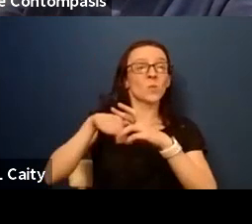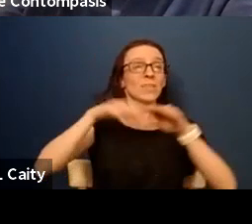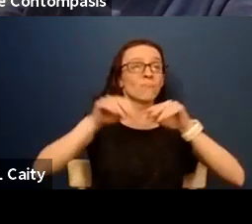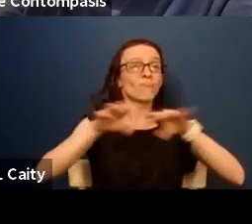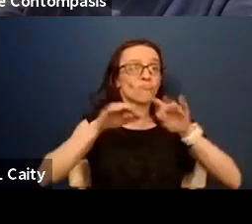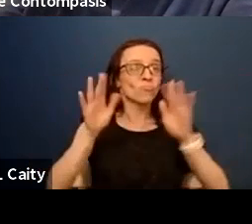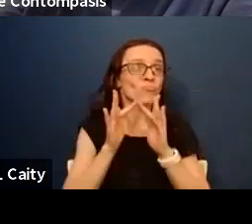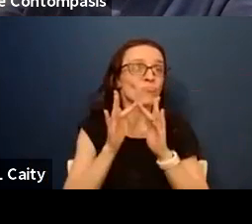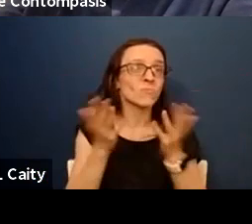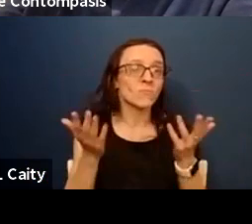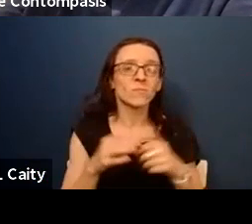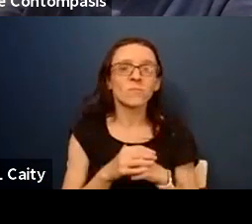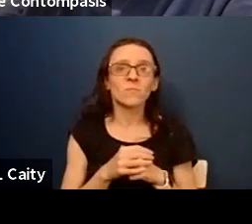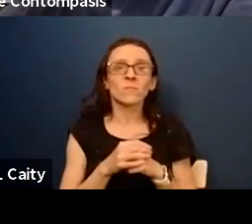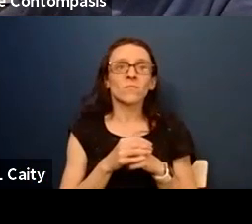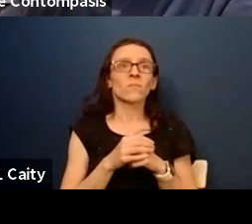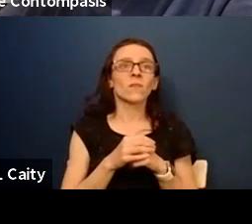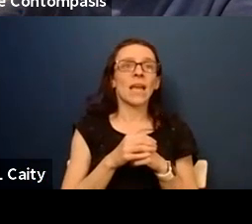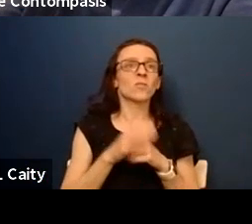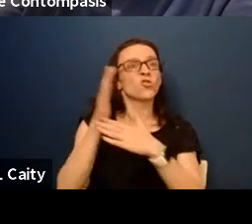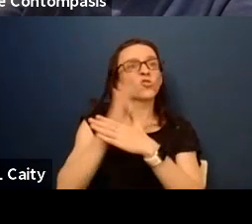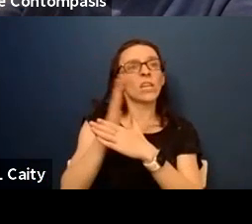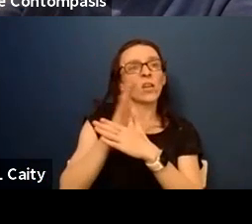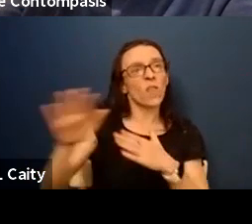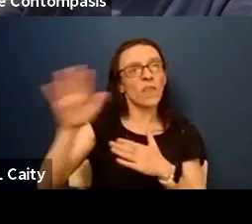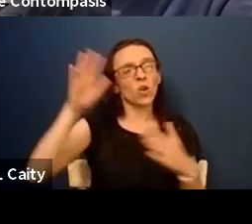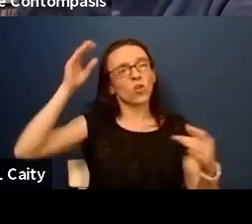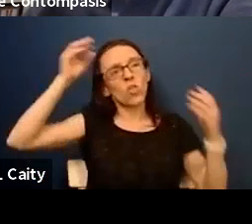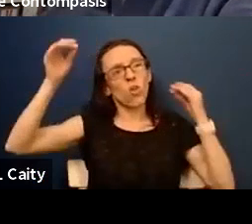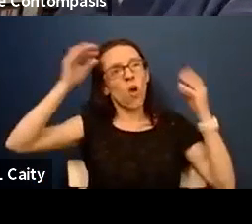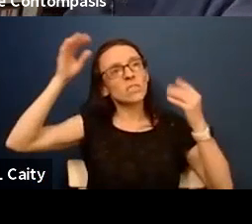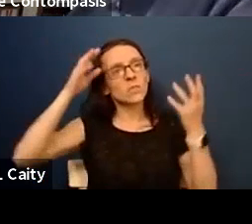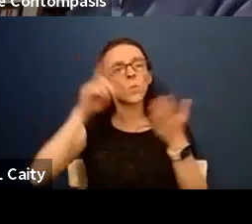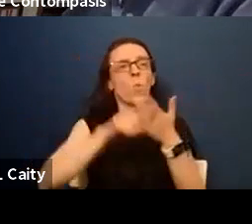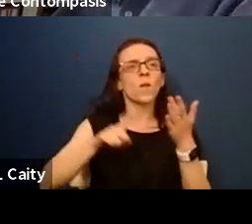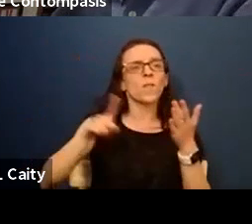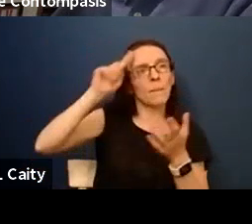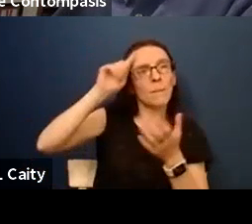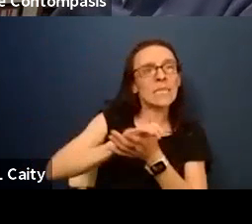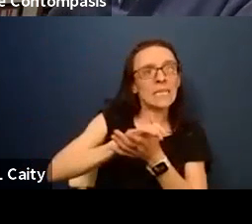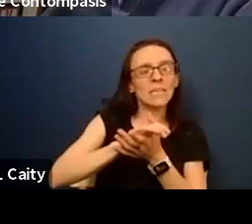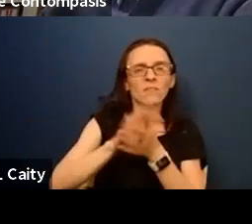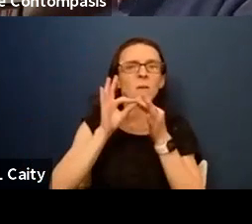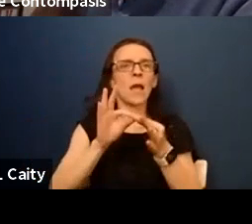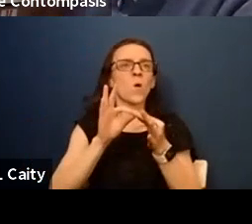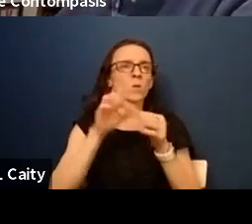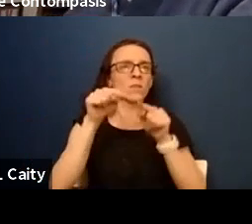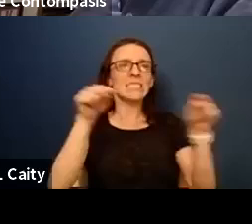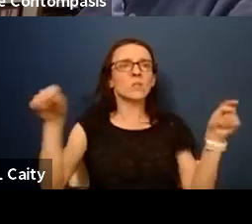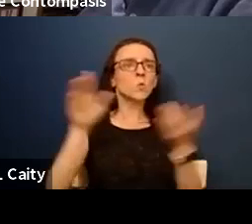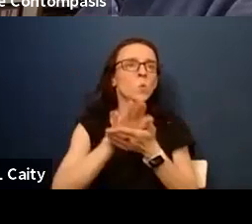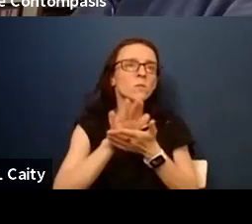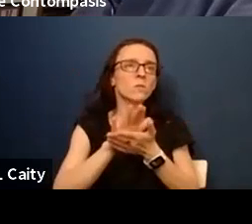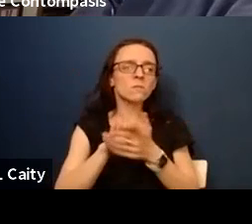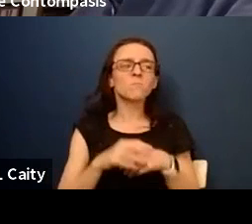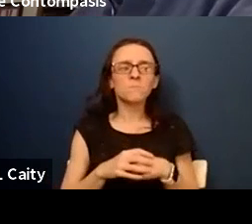with their thinking philosophically, ideologically around these schools, because I think it